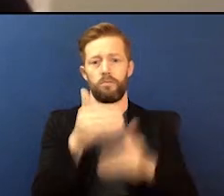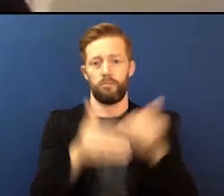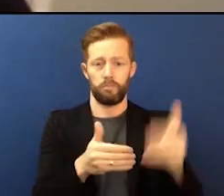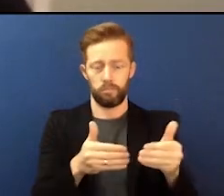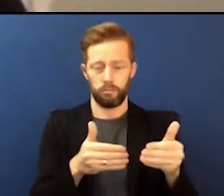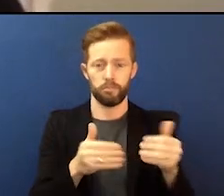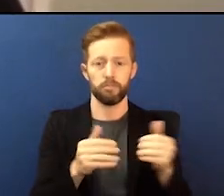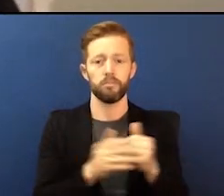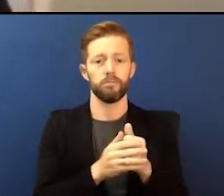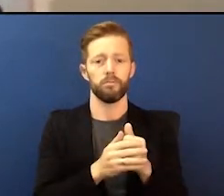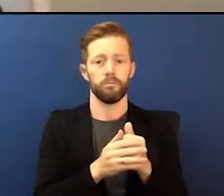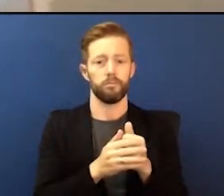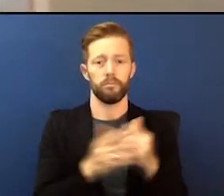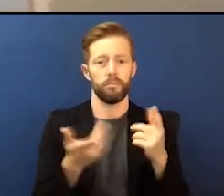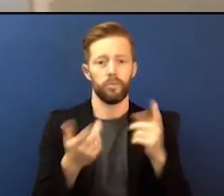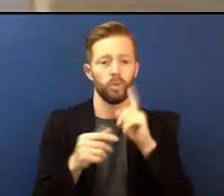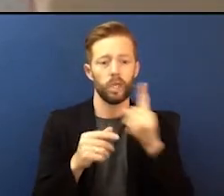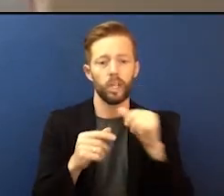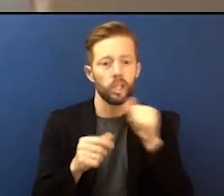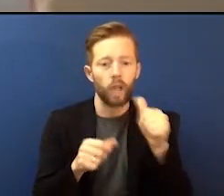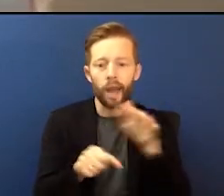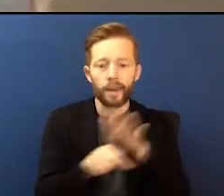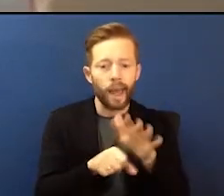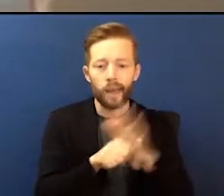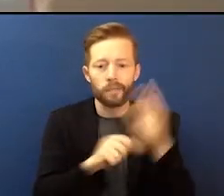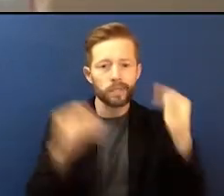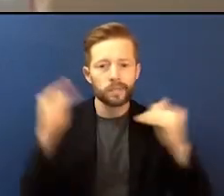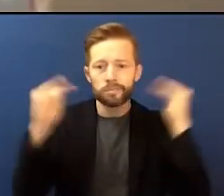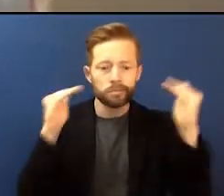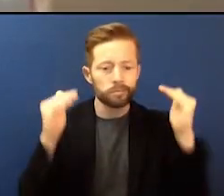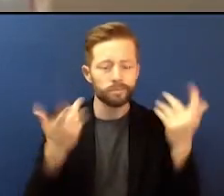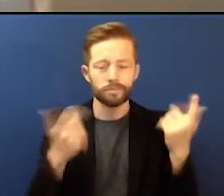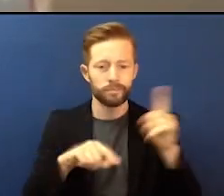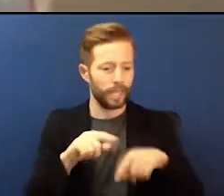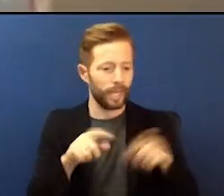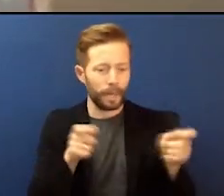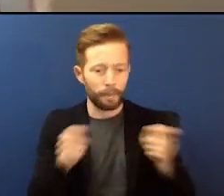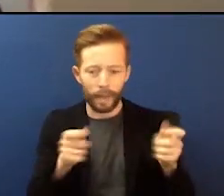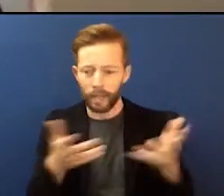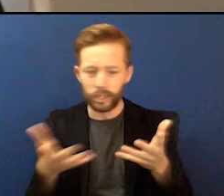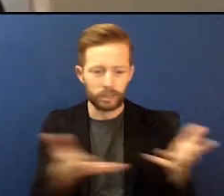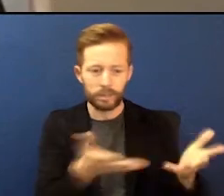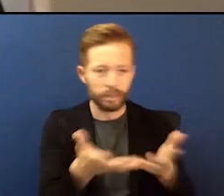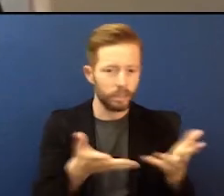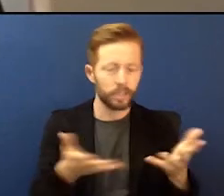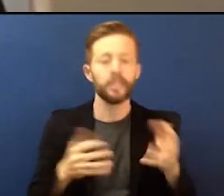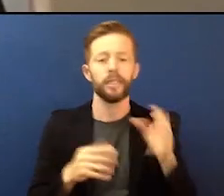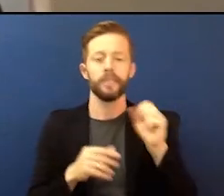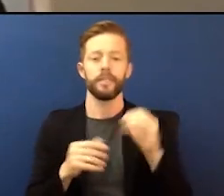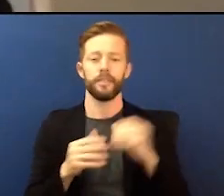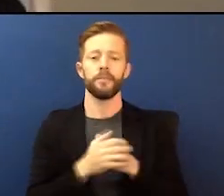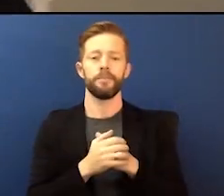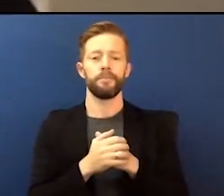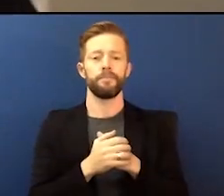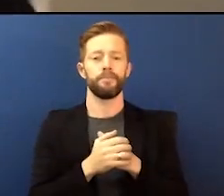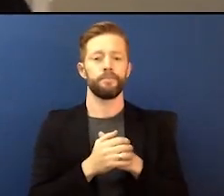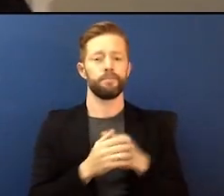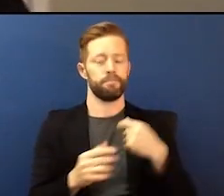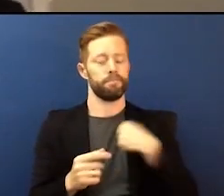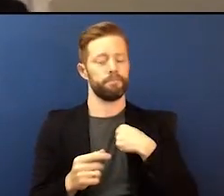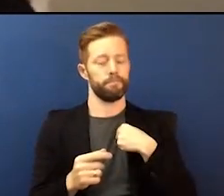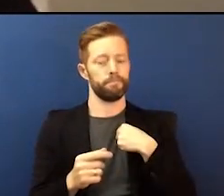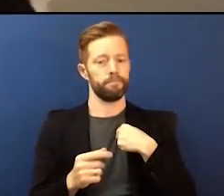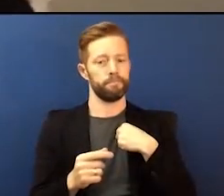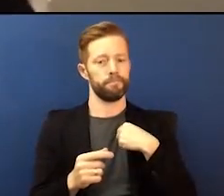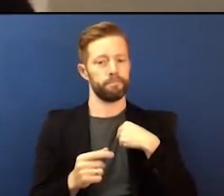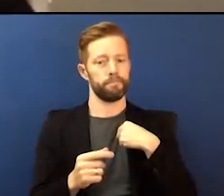that's the way it's done, or you simply don't have enough adults in the room to manage it any other way. So I